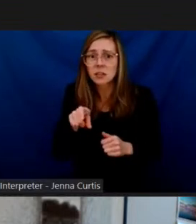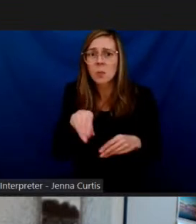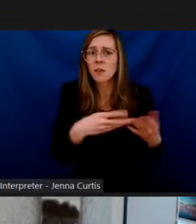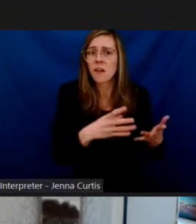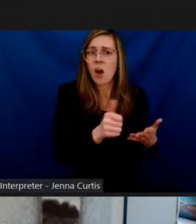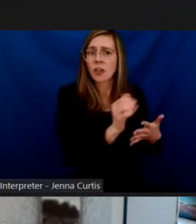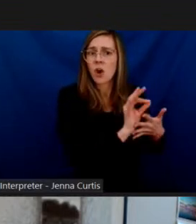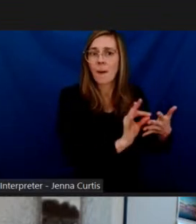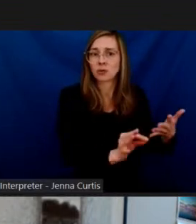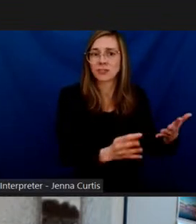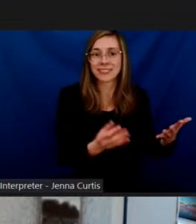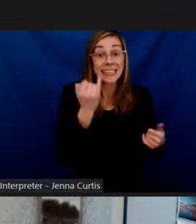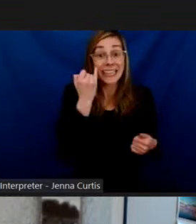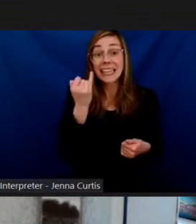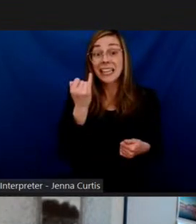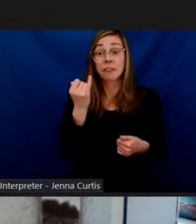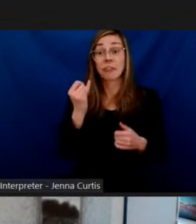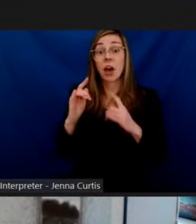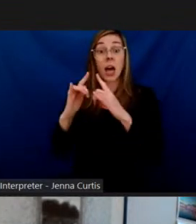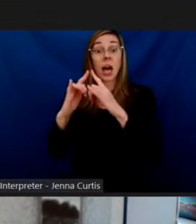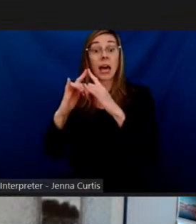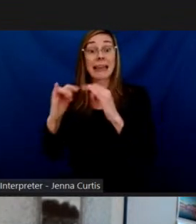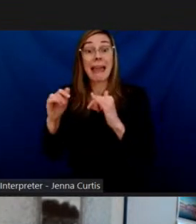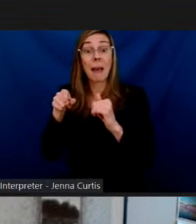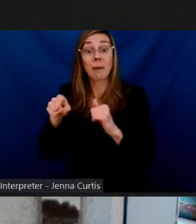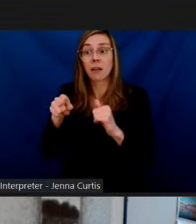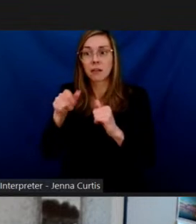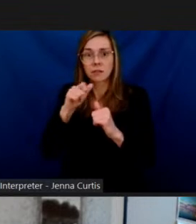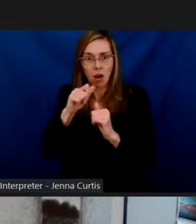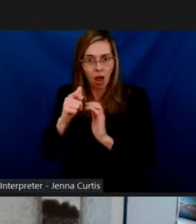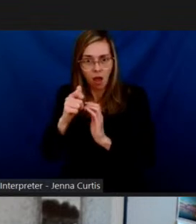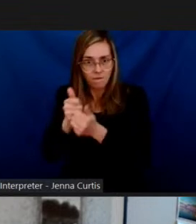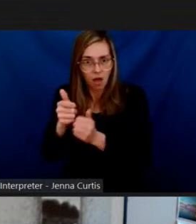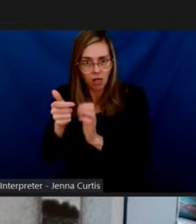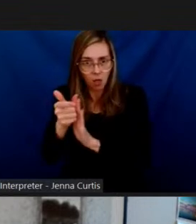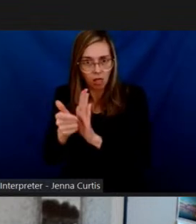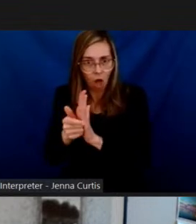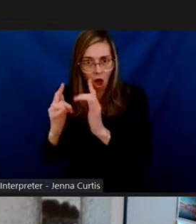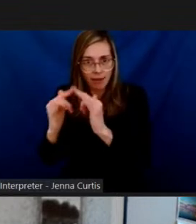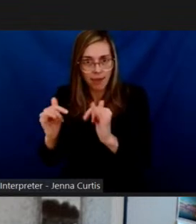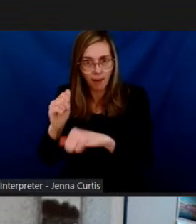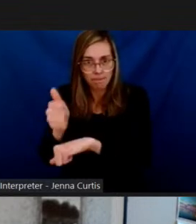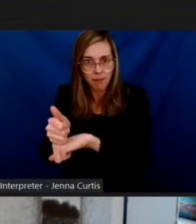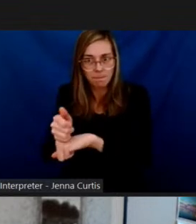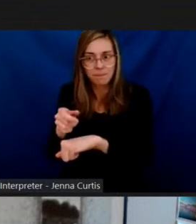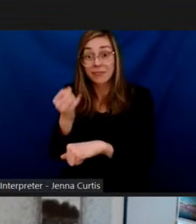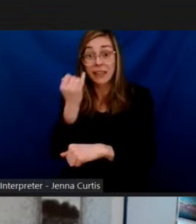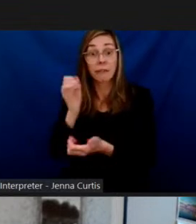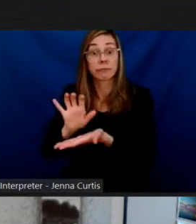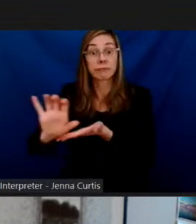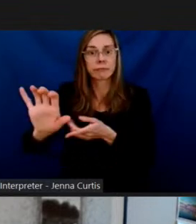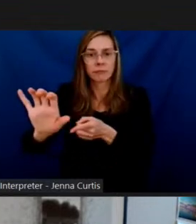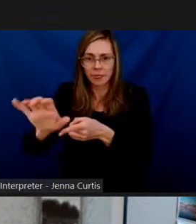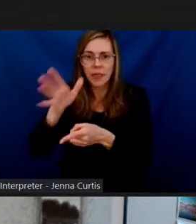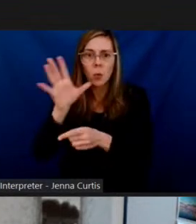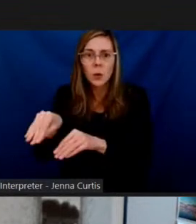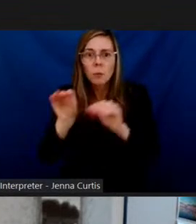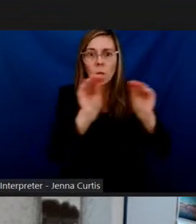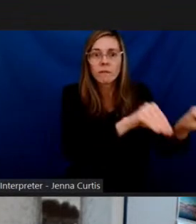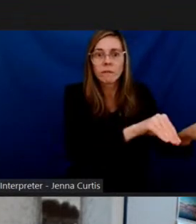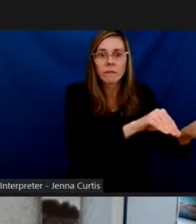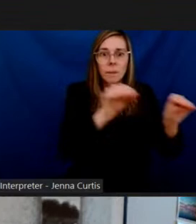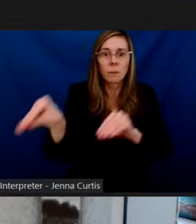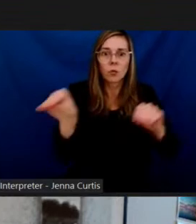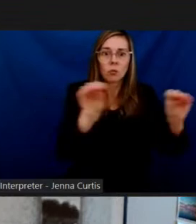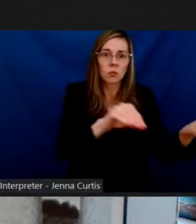neighborhood to a different neighborhood, and that's not a successful strategy. So there's no way to prevent people